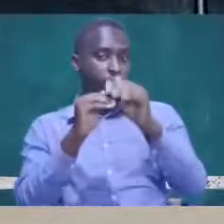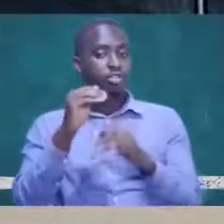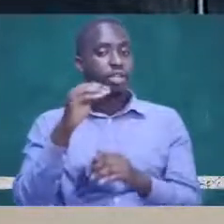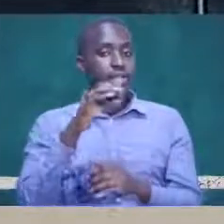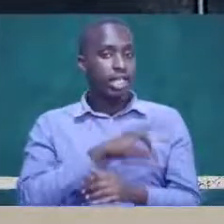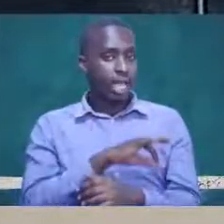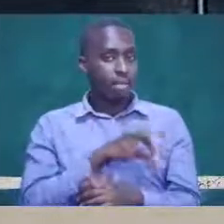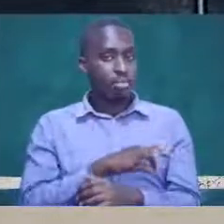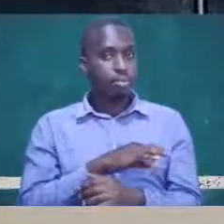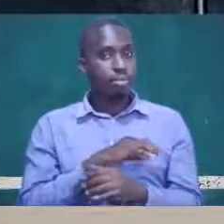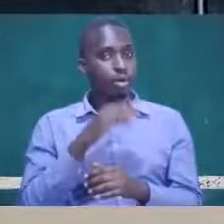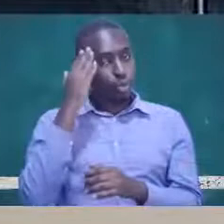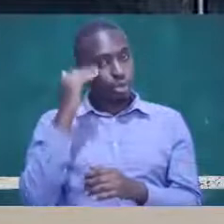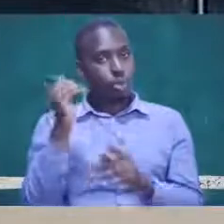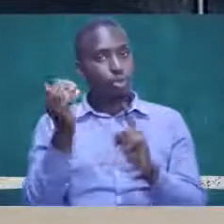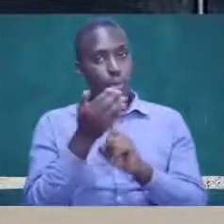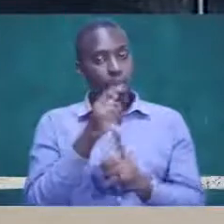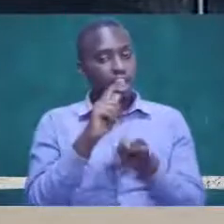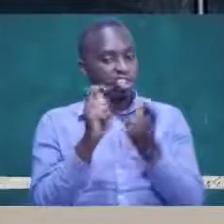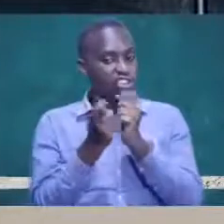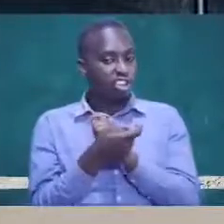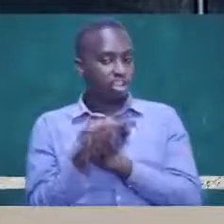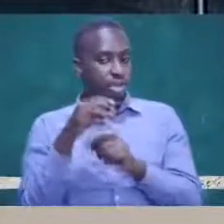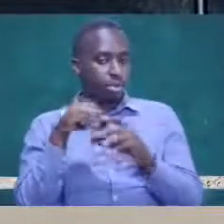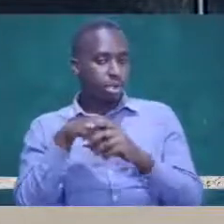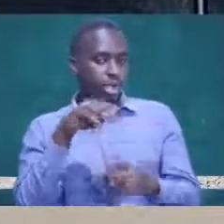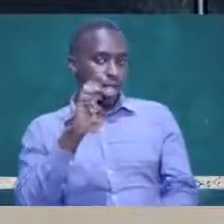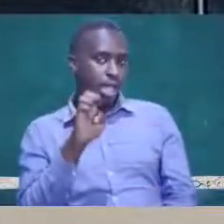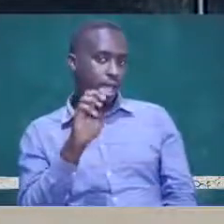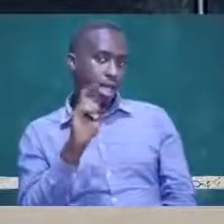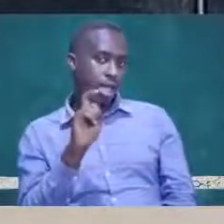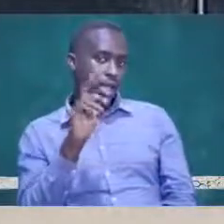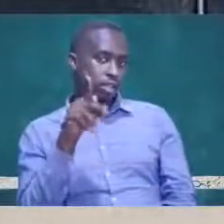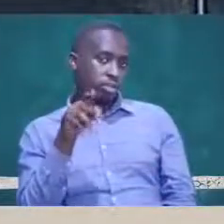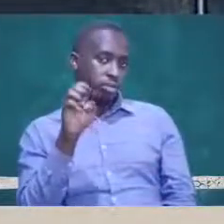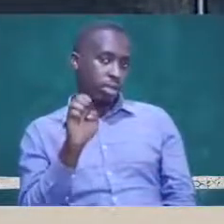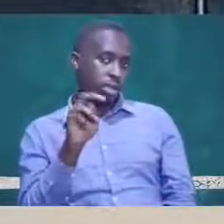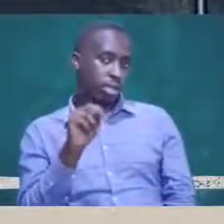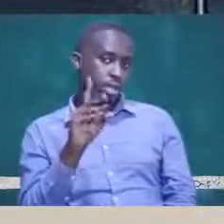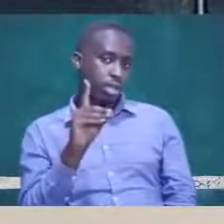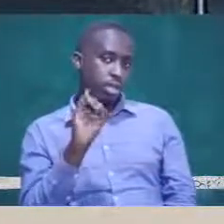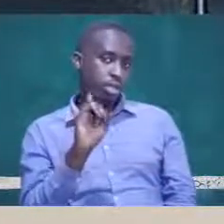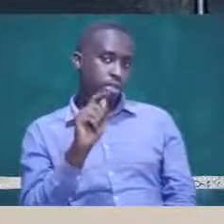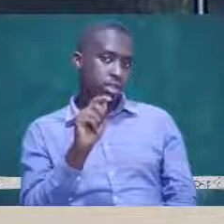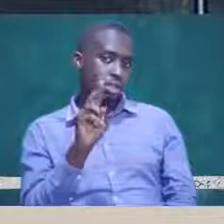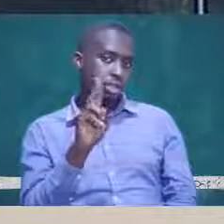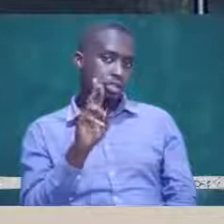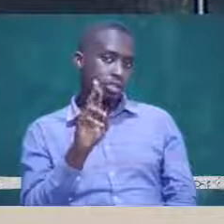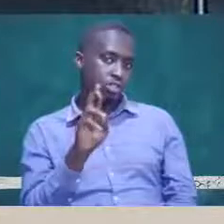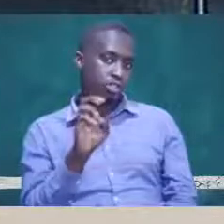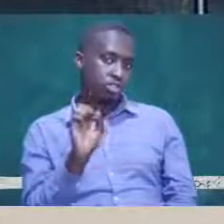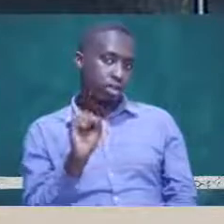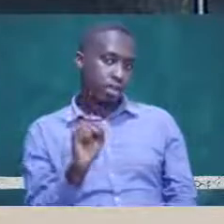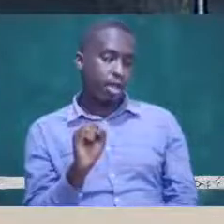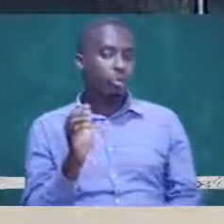in expenditure, to get a change in expenditure, to get a change in